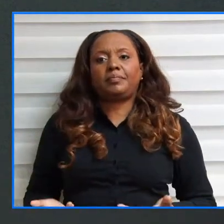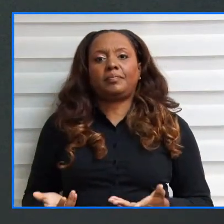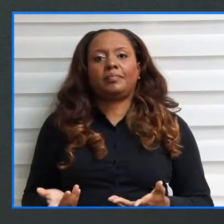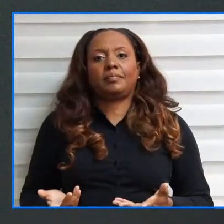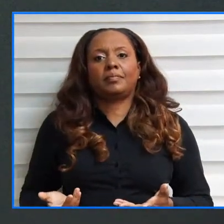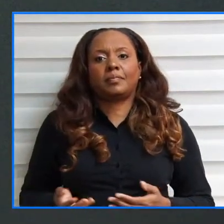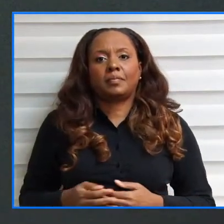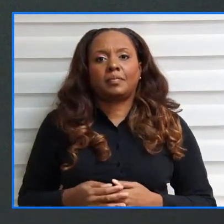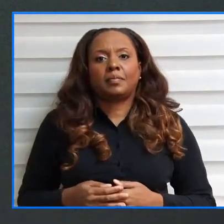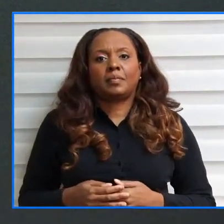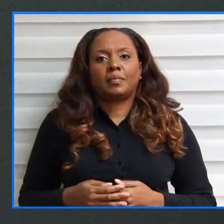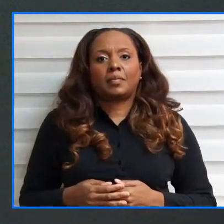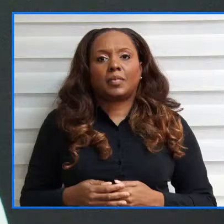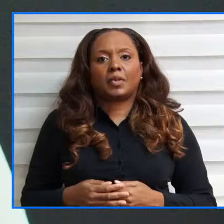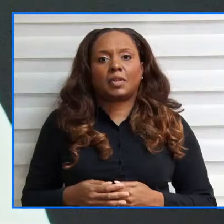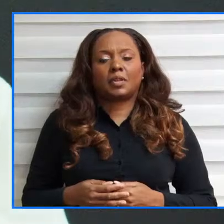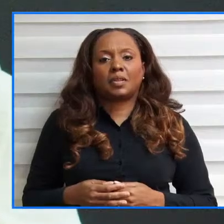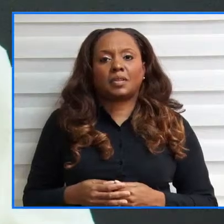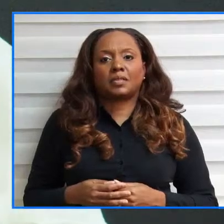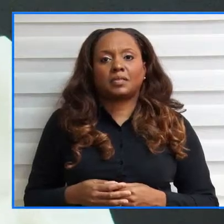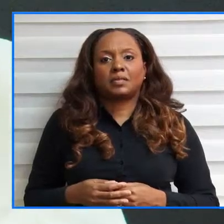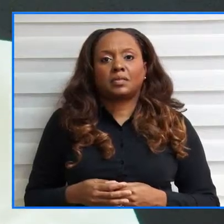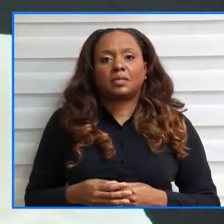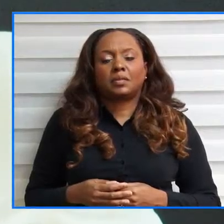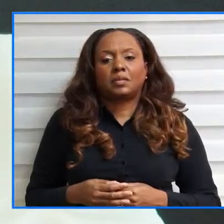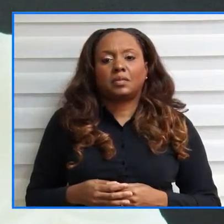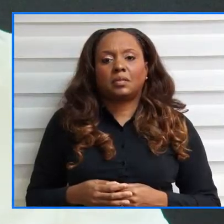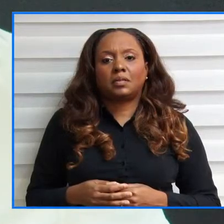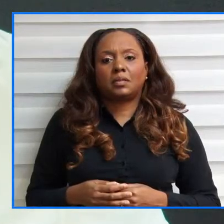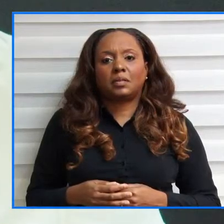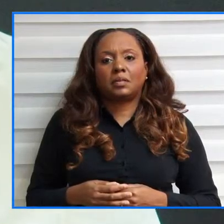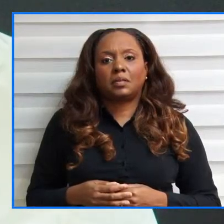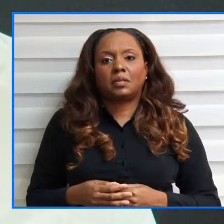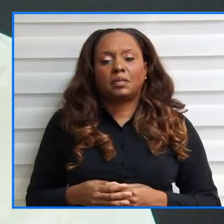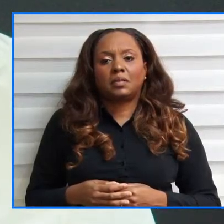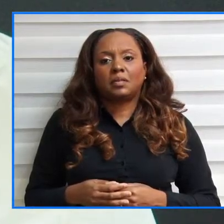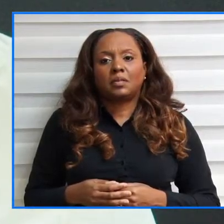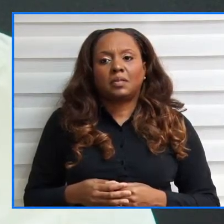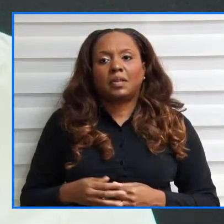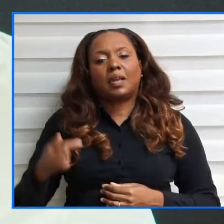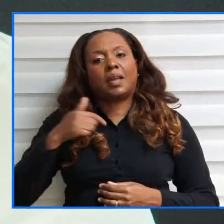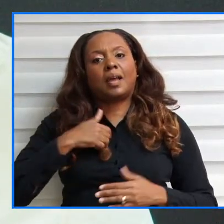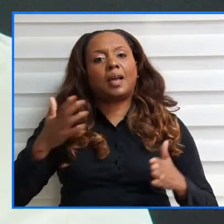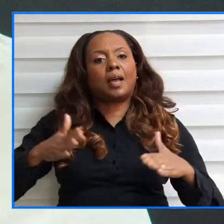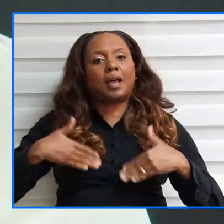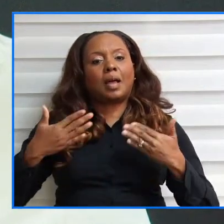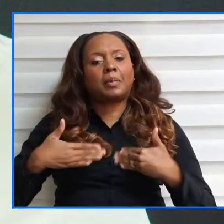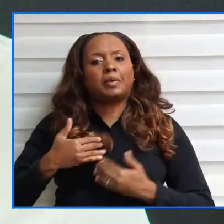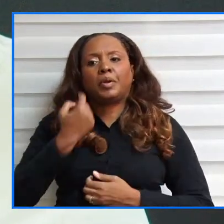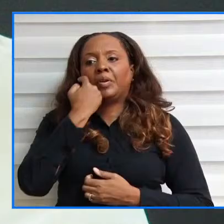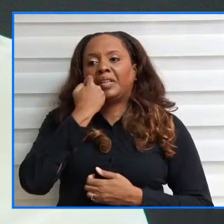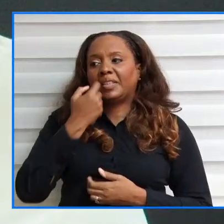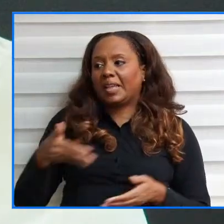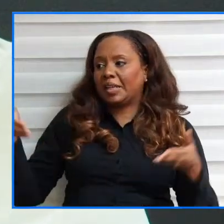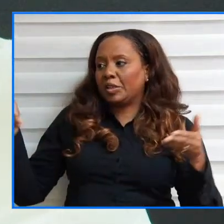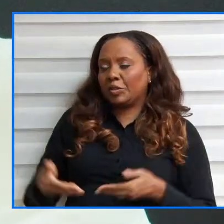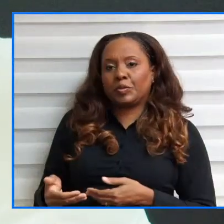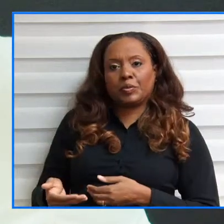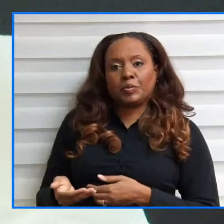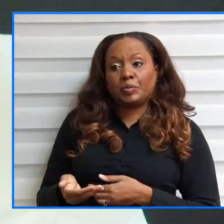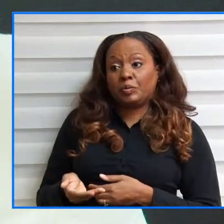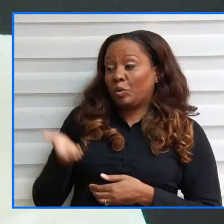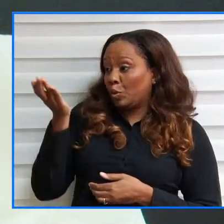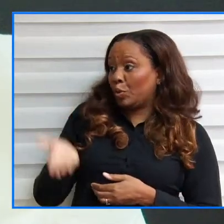backdrop, I was extremely pleased to be able to introduce you just now to some of our most outstanding